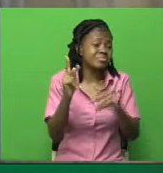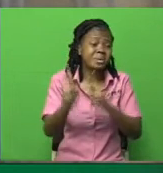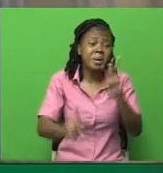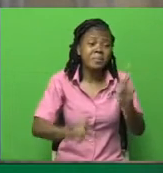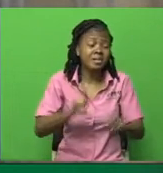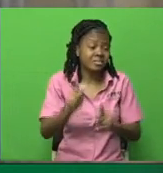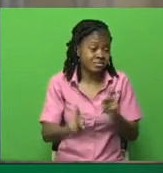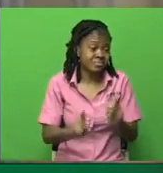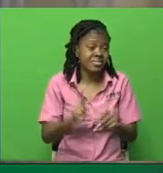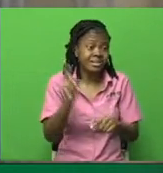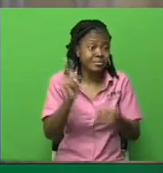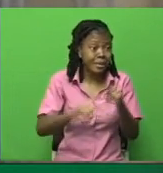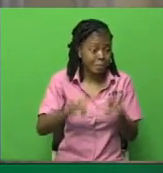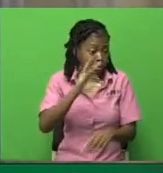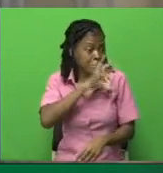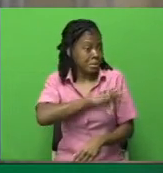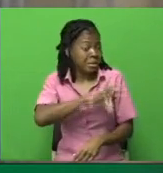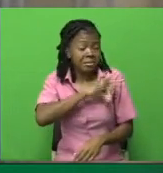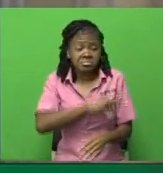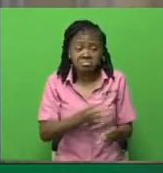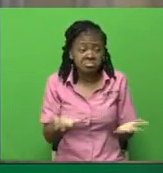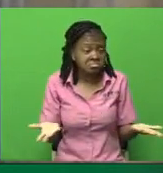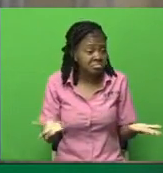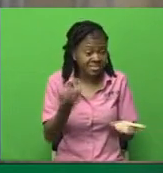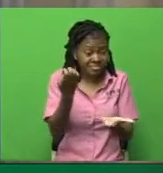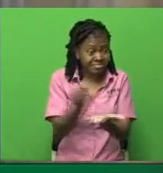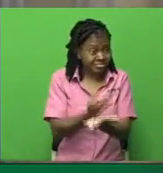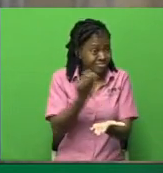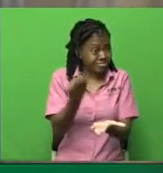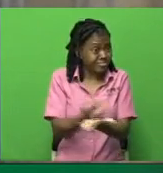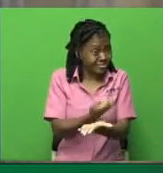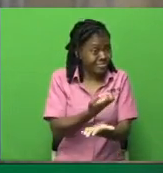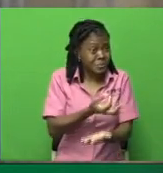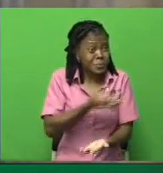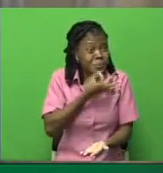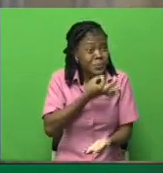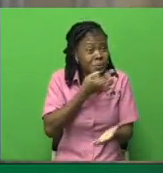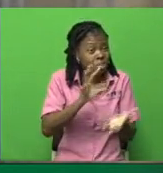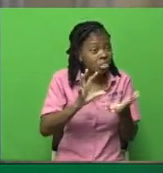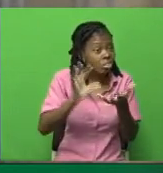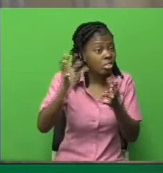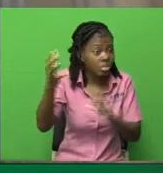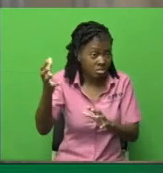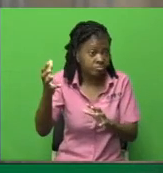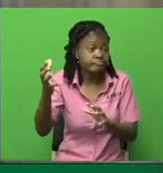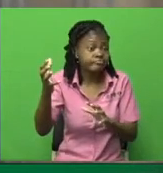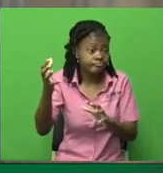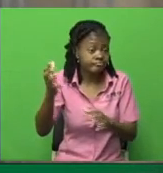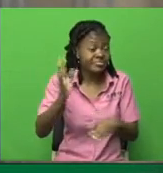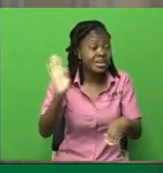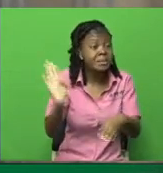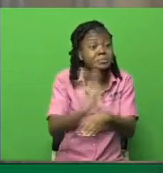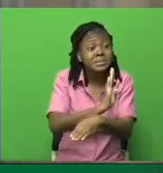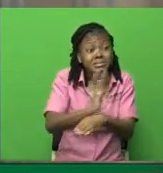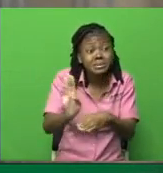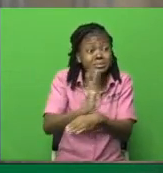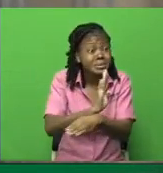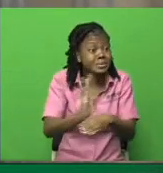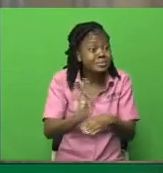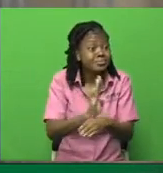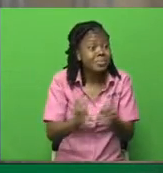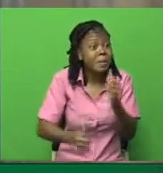a few our economy is in crisis our business sector is heavily polarized